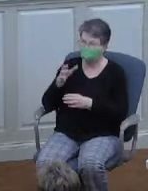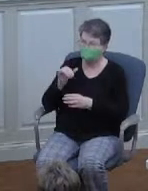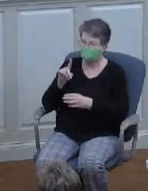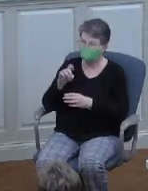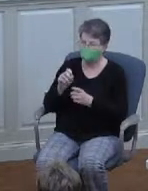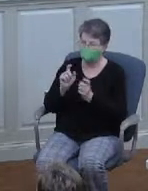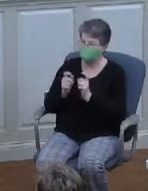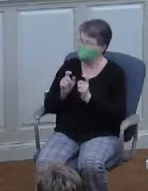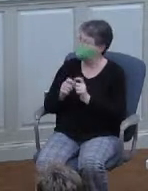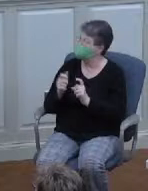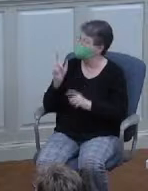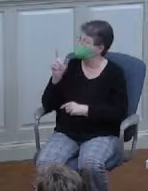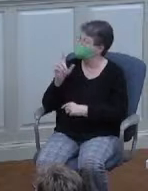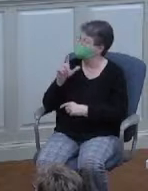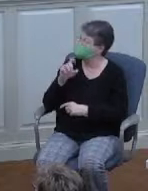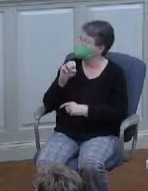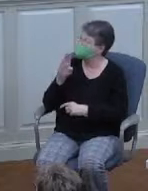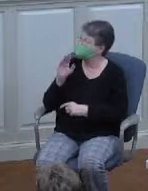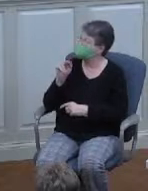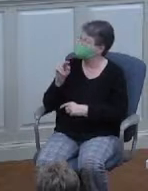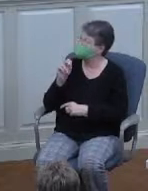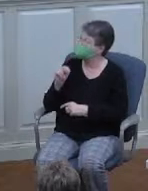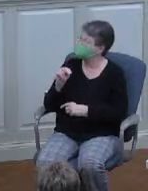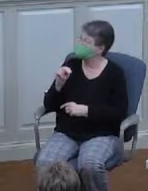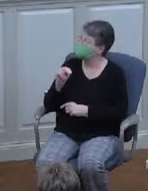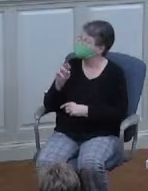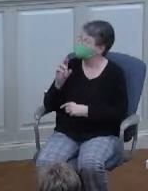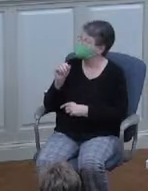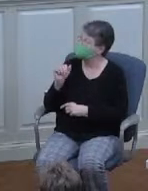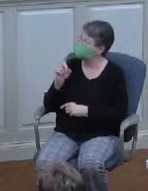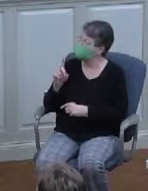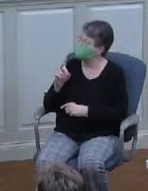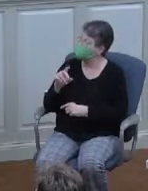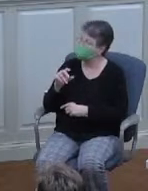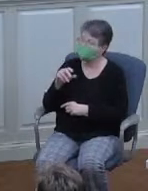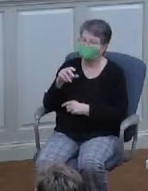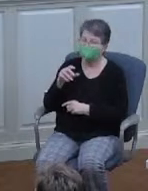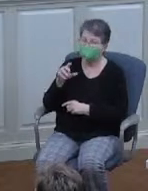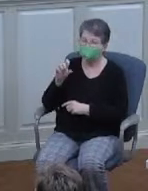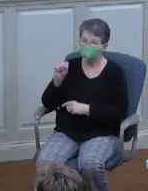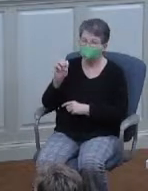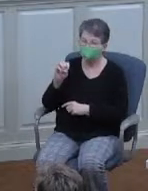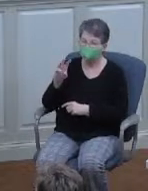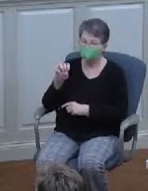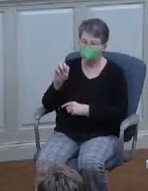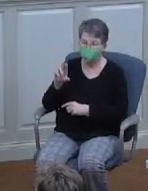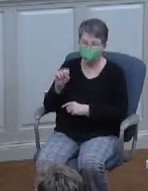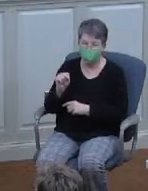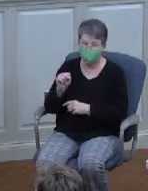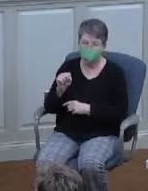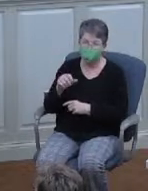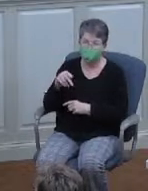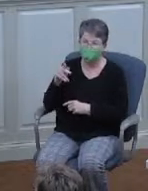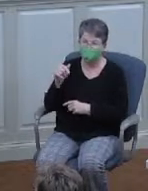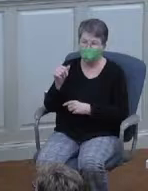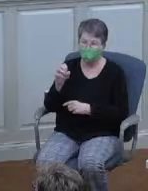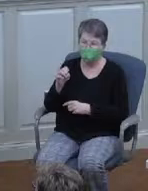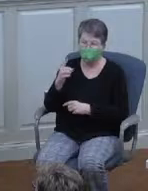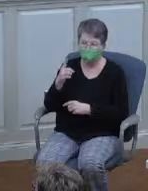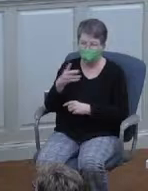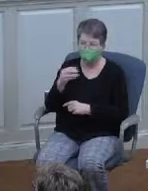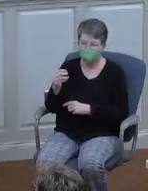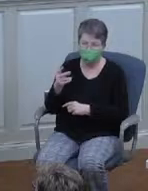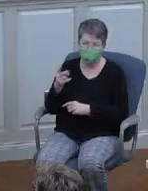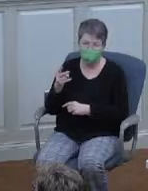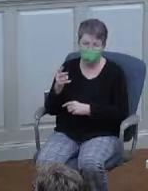This is Lebanon Road Trunk Sewers, Phase 1 and Phase 2. Some of you all are probably familiar with the Lebanon Road